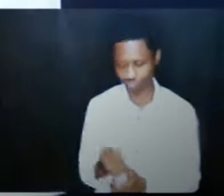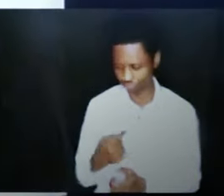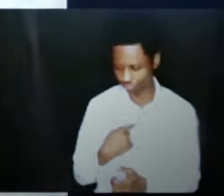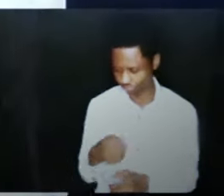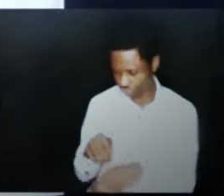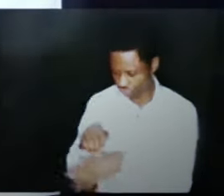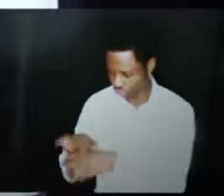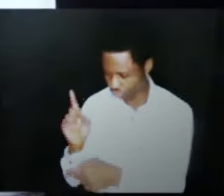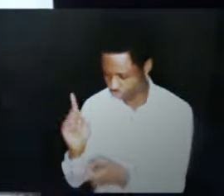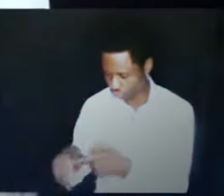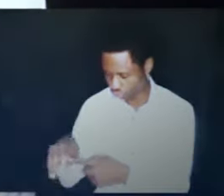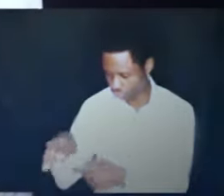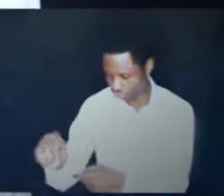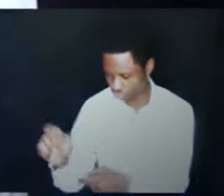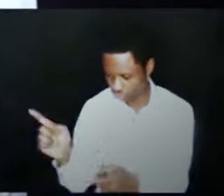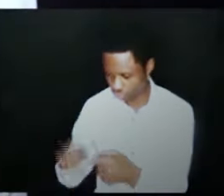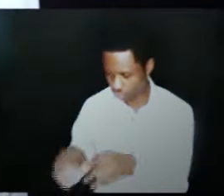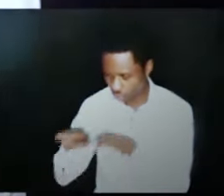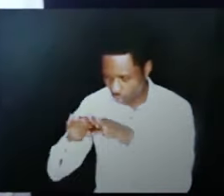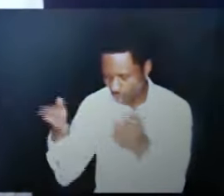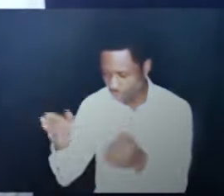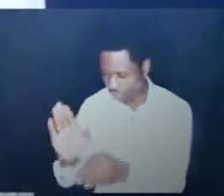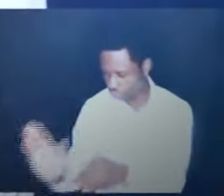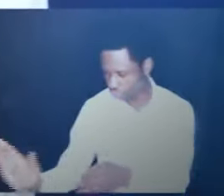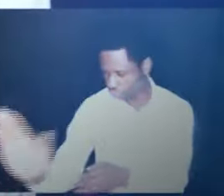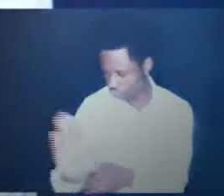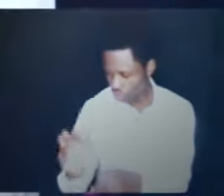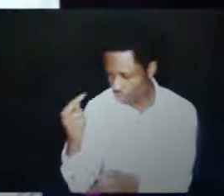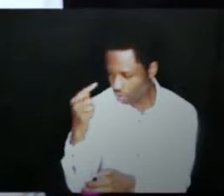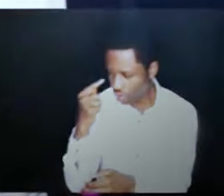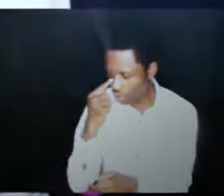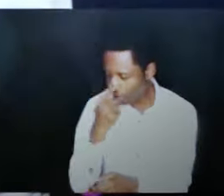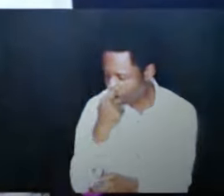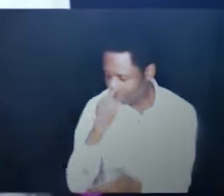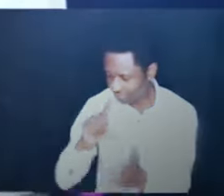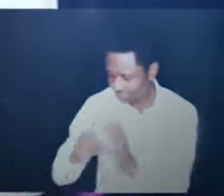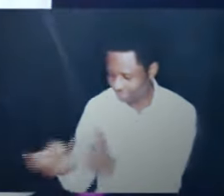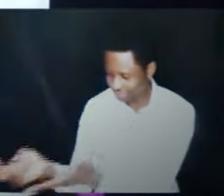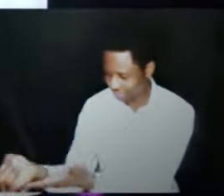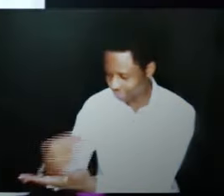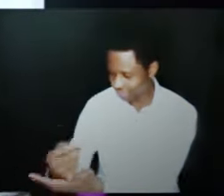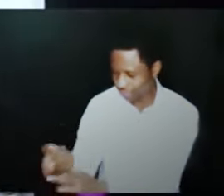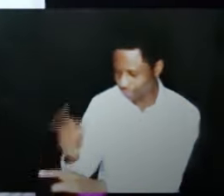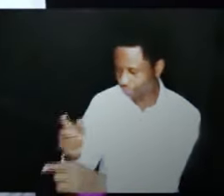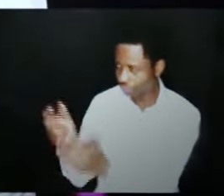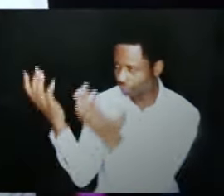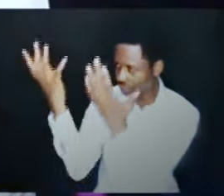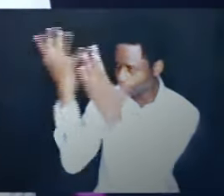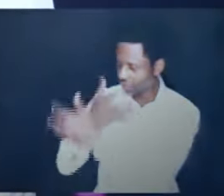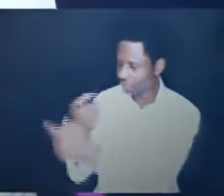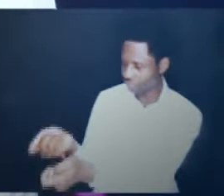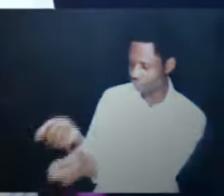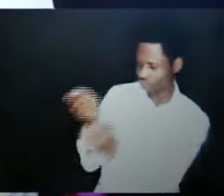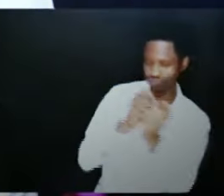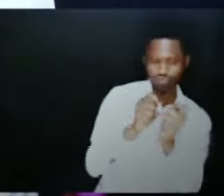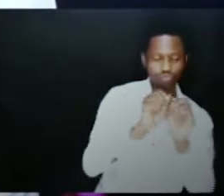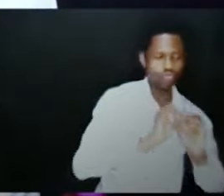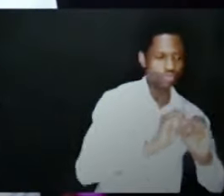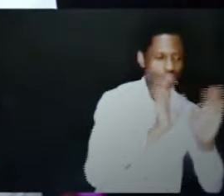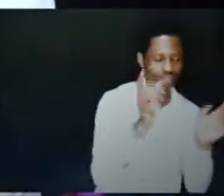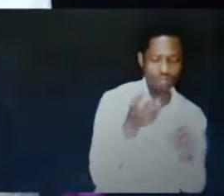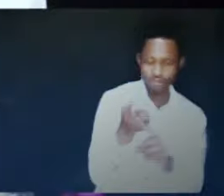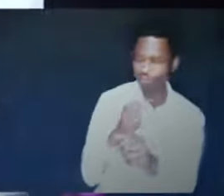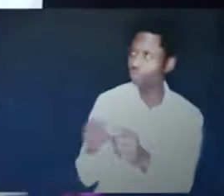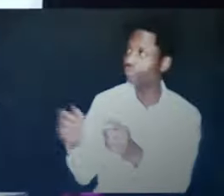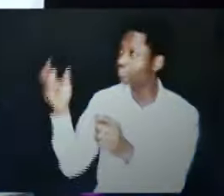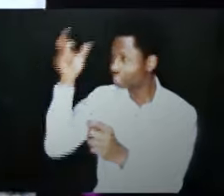sending you to them to open their eyes and turn them from darkness to light and from the power of